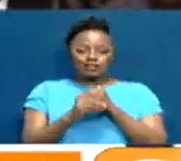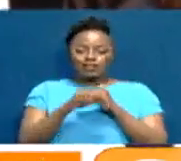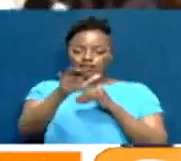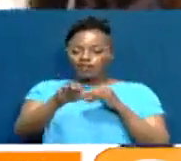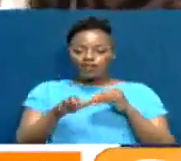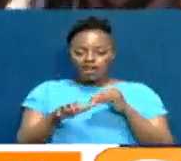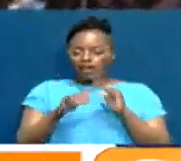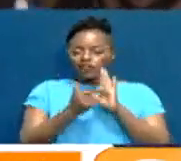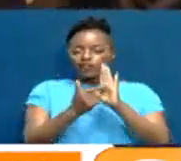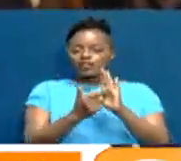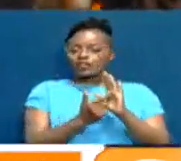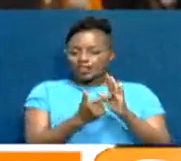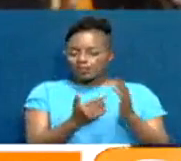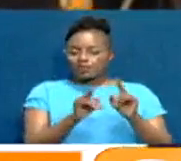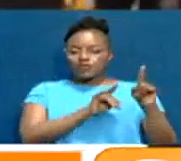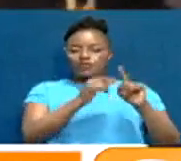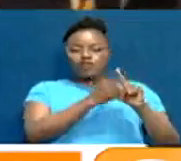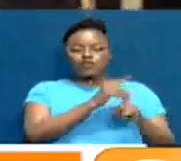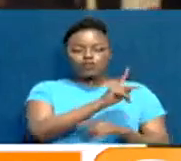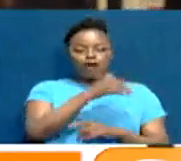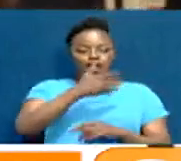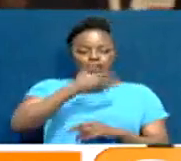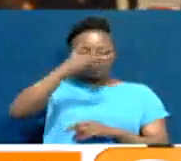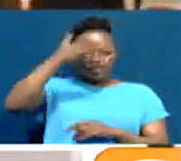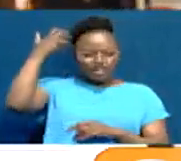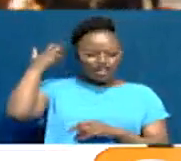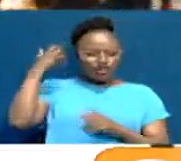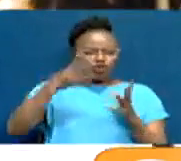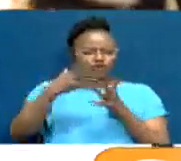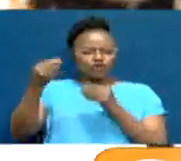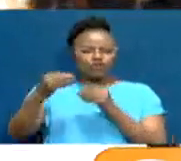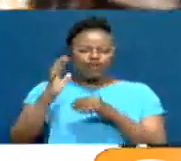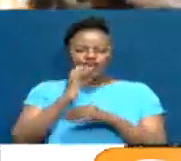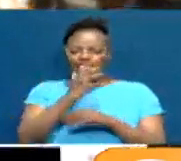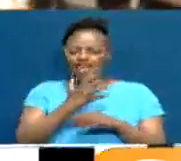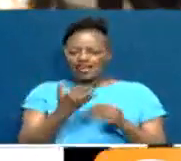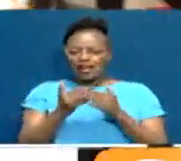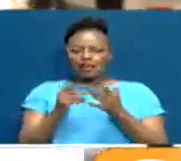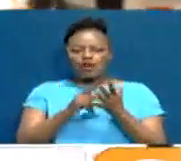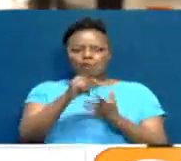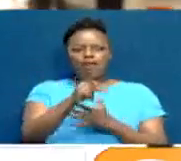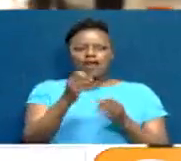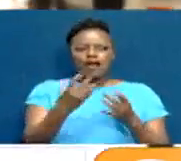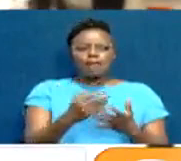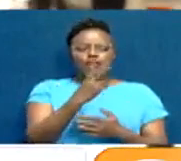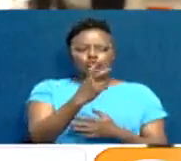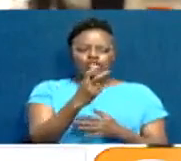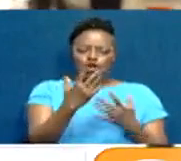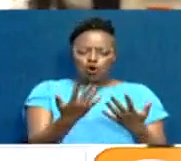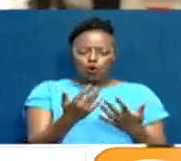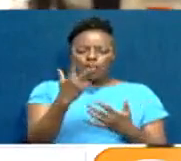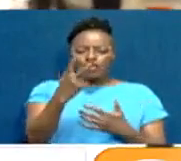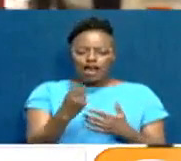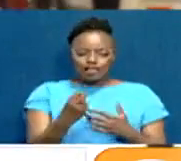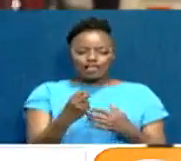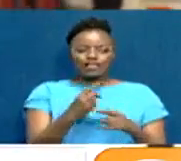fare. Kama for example, you could travel from Upper Kencom mpaka kwenda Kenyatta, kama kitambo tuko tunalipisha kama shilingi 20 ama shilingi